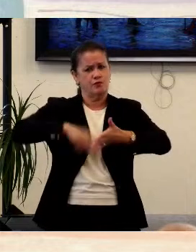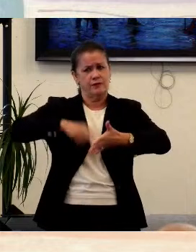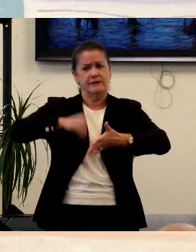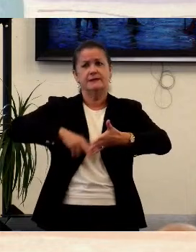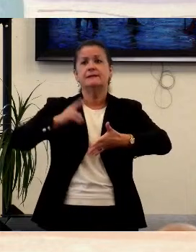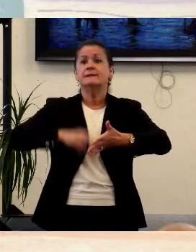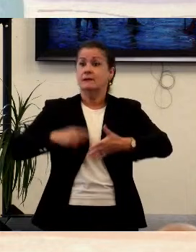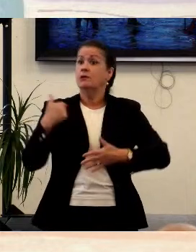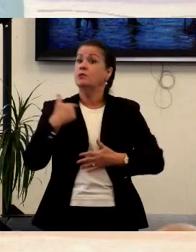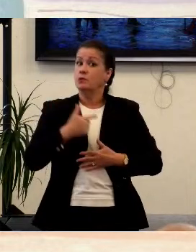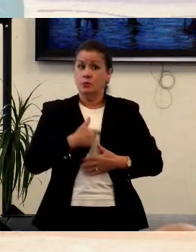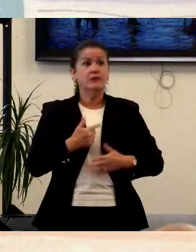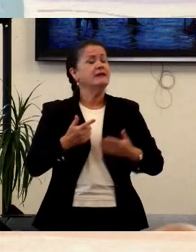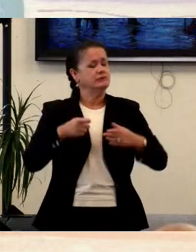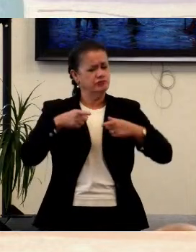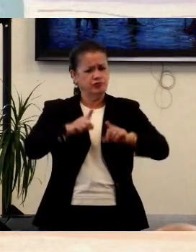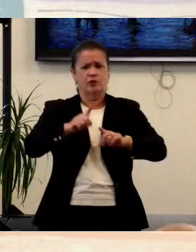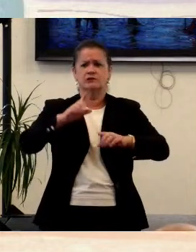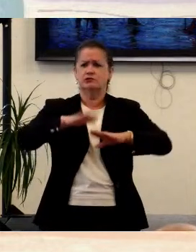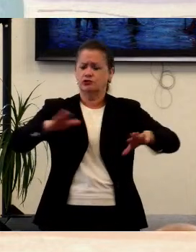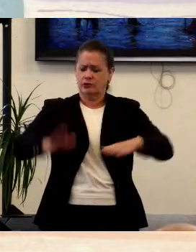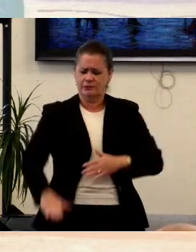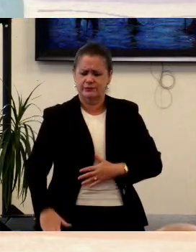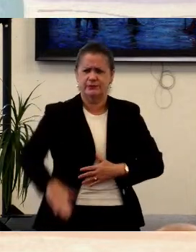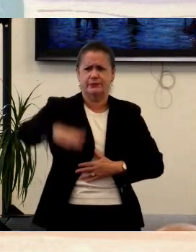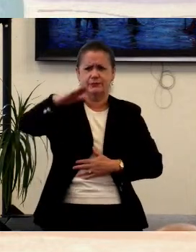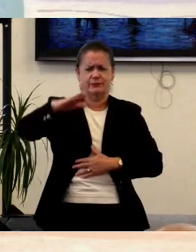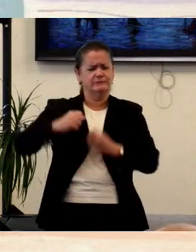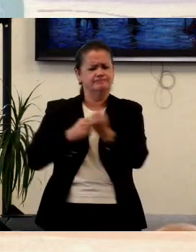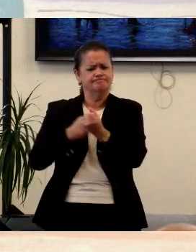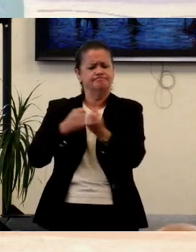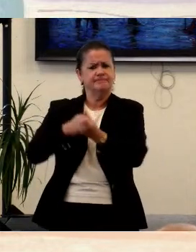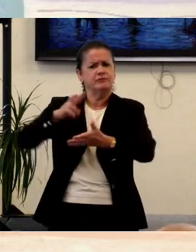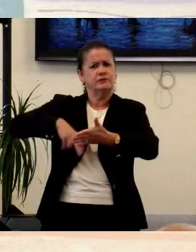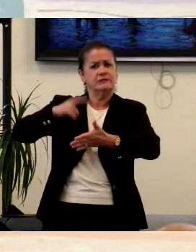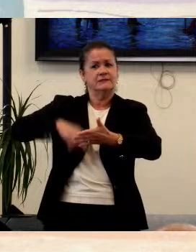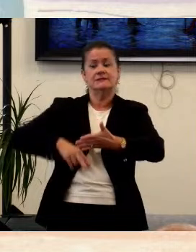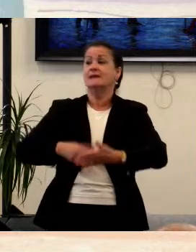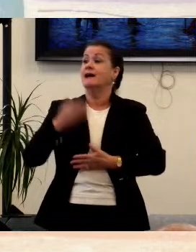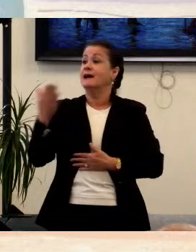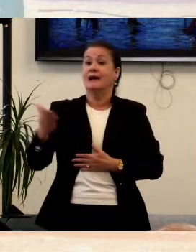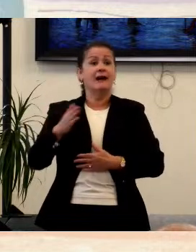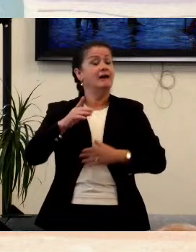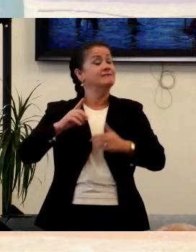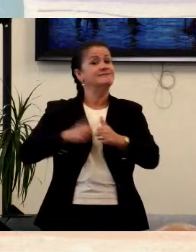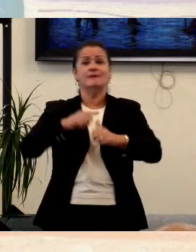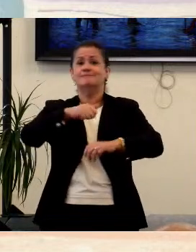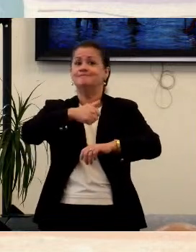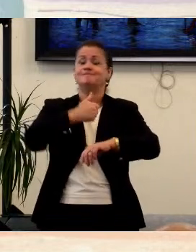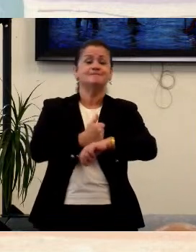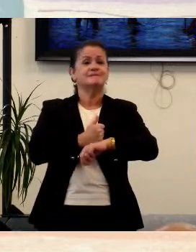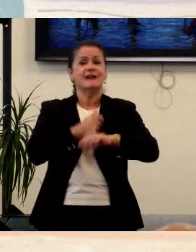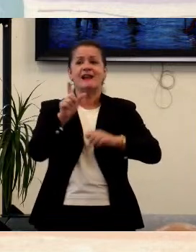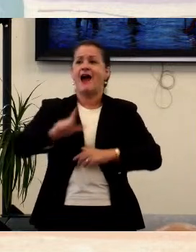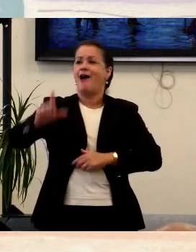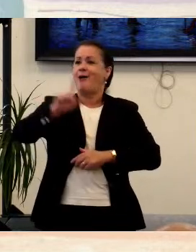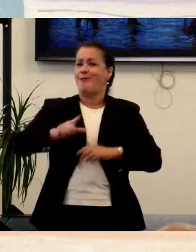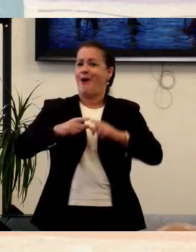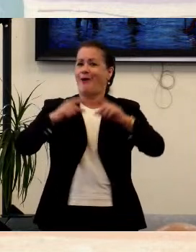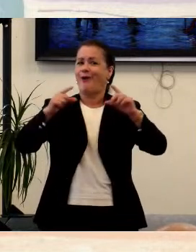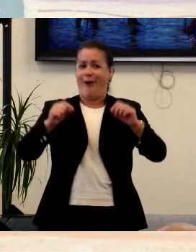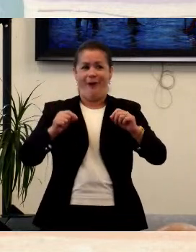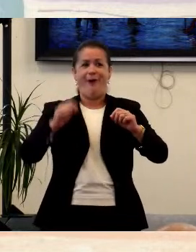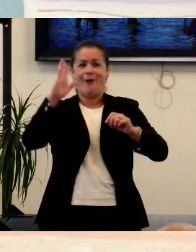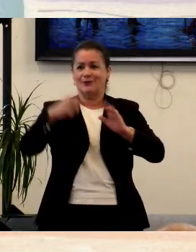literacy throughout the lifespan. The first Tracey launched the first library cards for children, which you'll see on display around